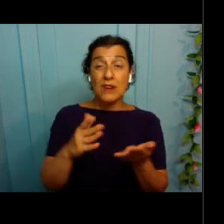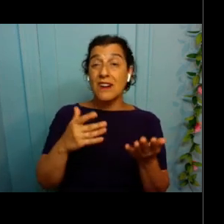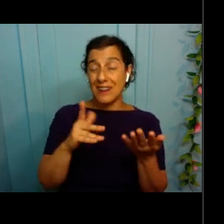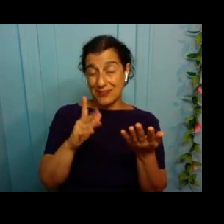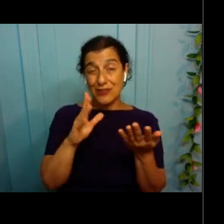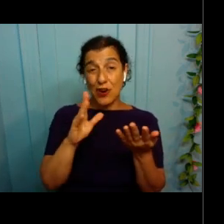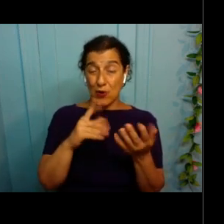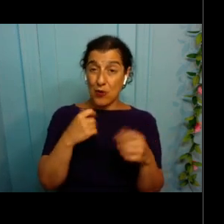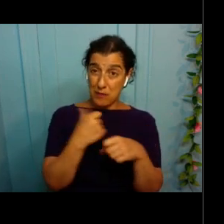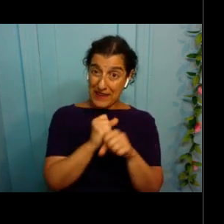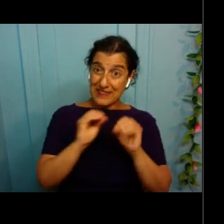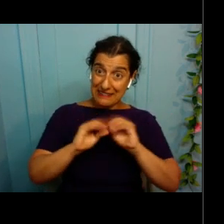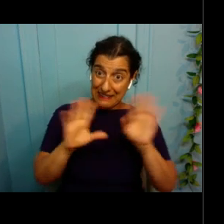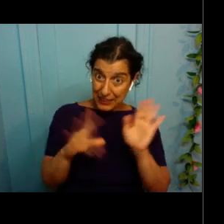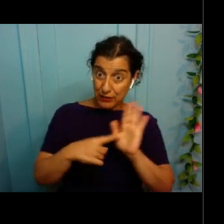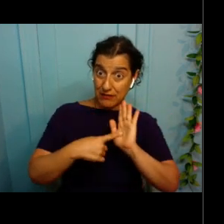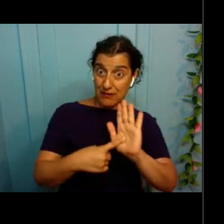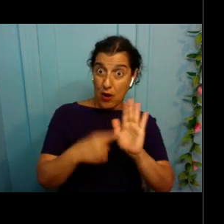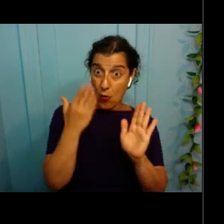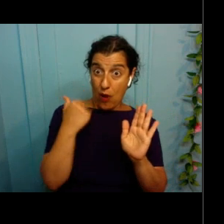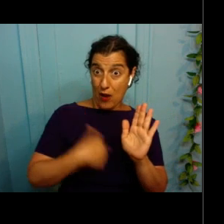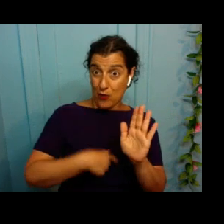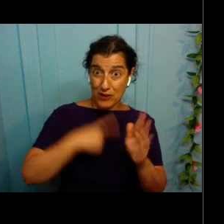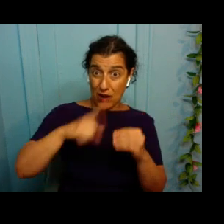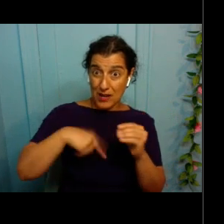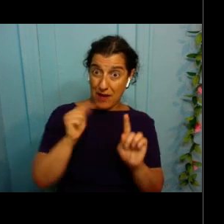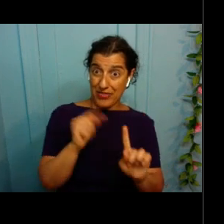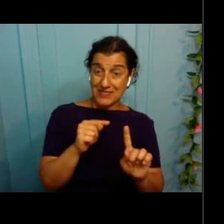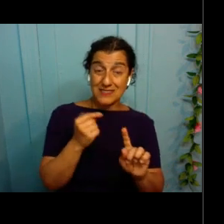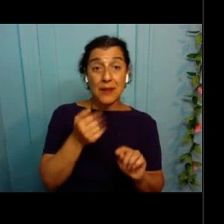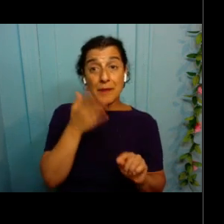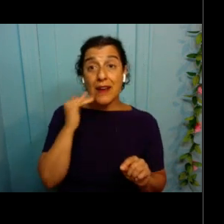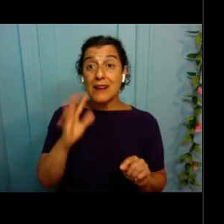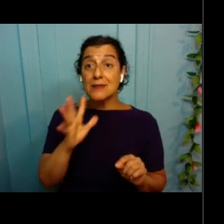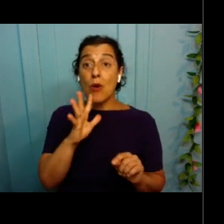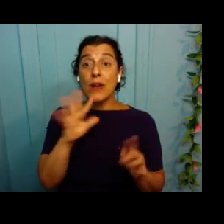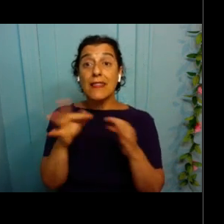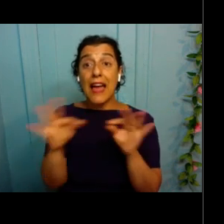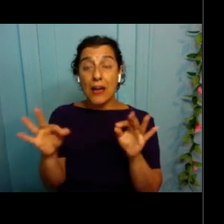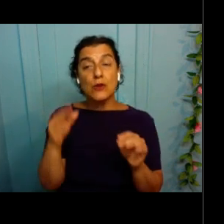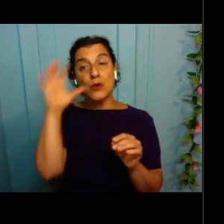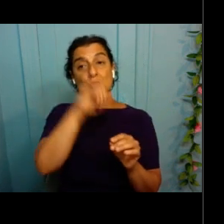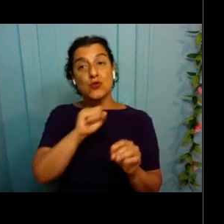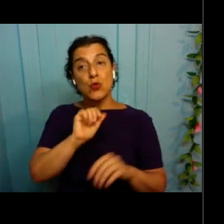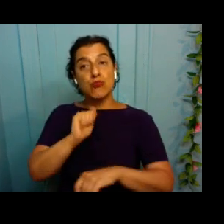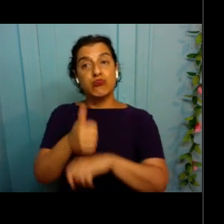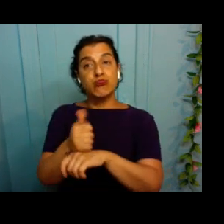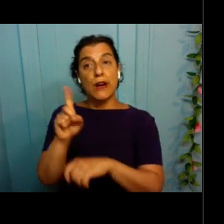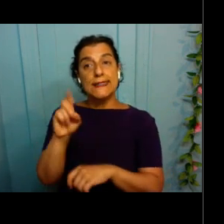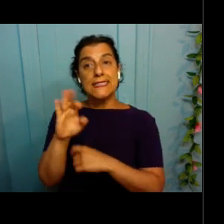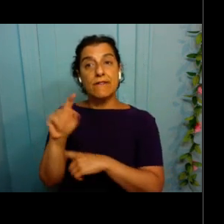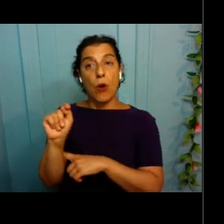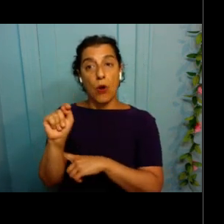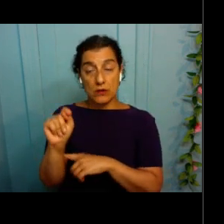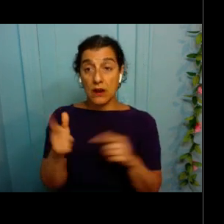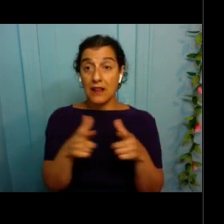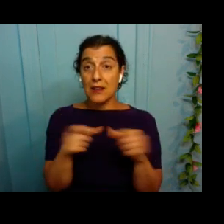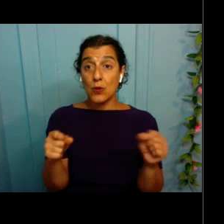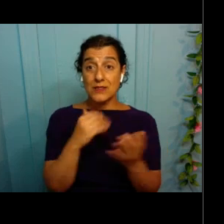why we're even talking about this. And it's because spoken languages are the assumed default. Linguistics courses